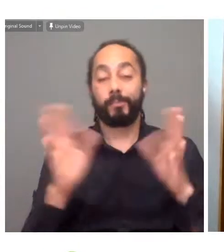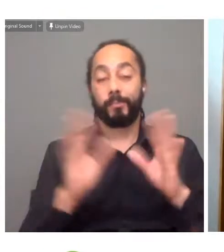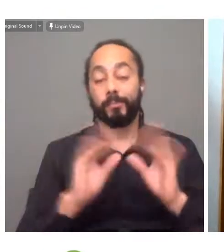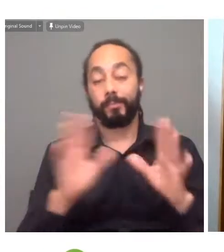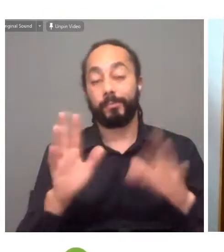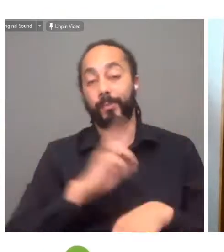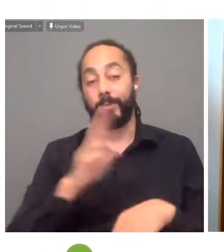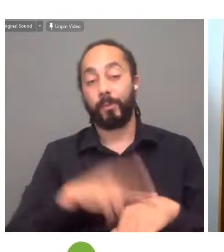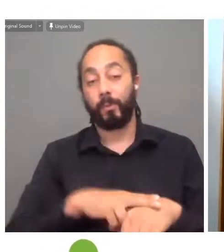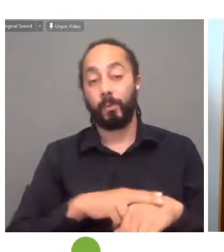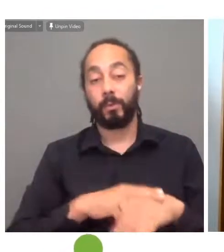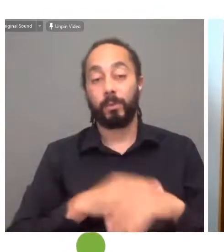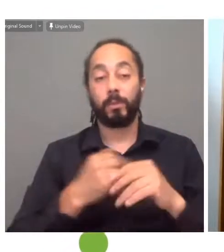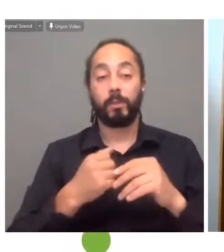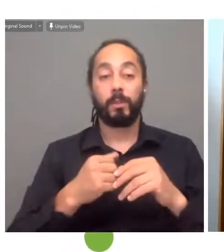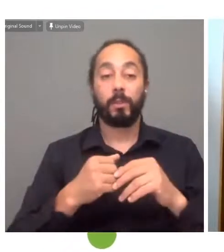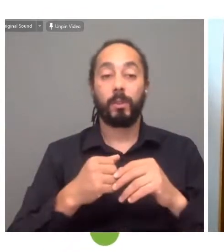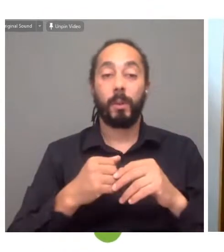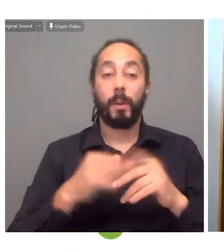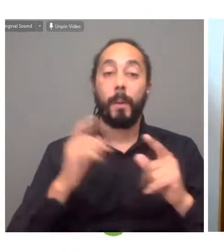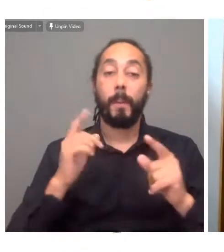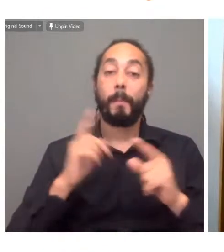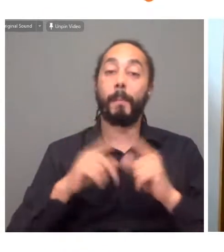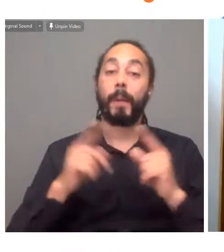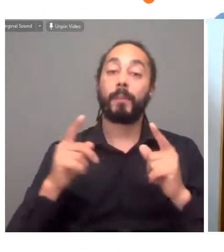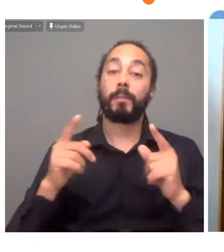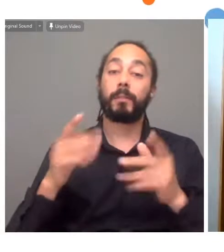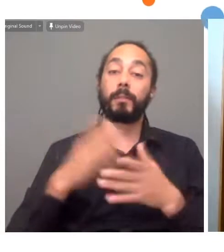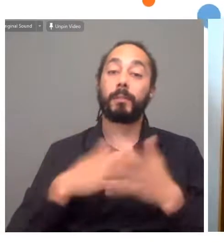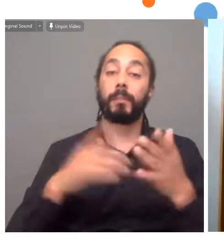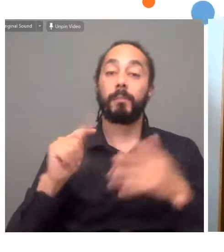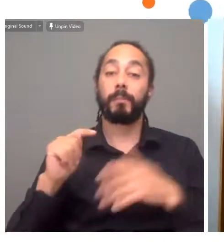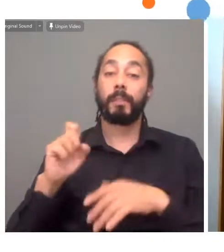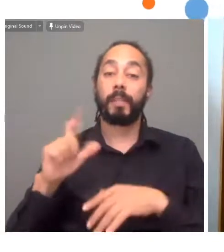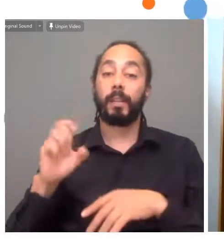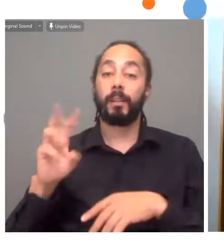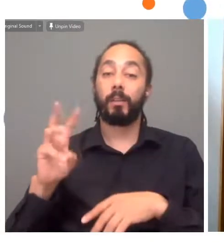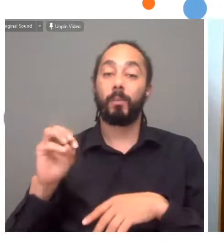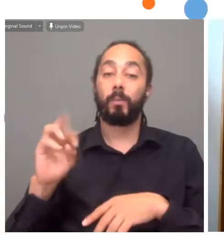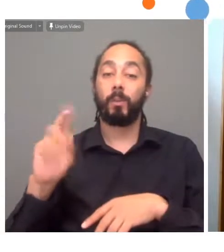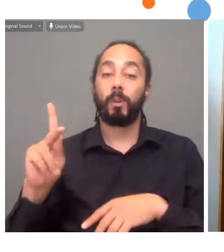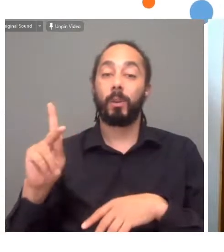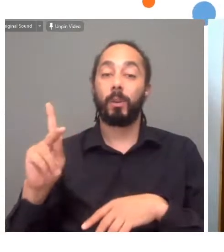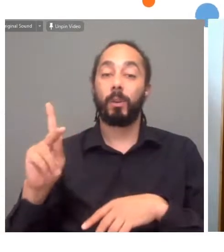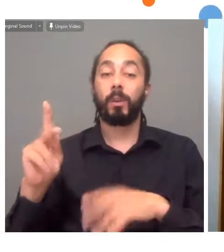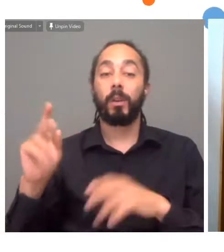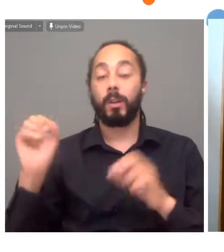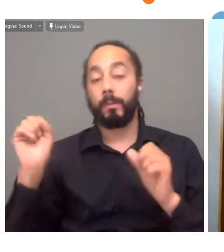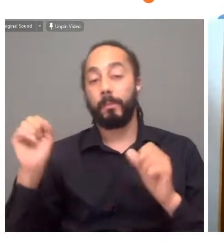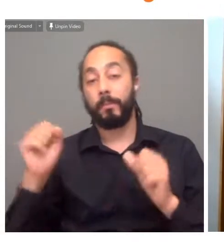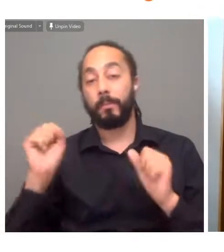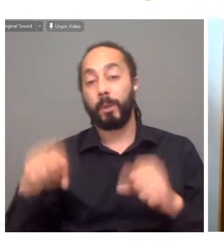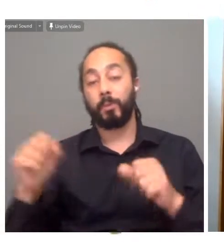pour, oui, accélérer le déploiement des programmes le plus rapidement possible compte tenu de la situation.